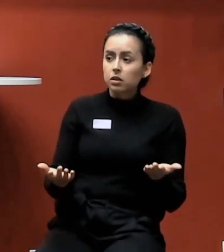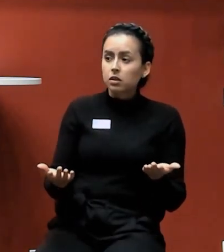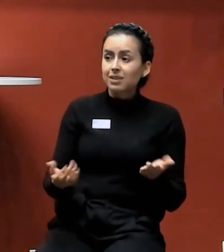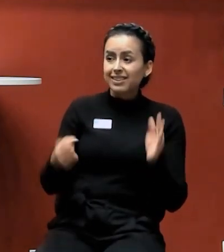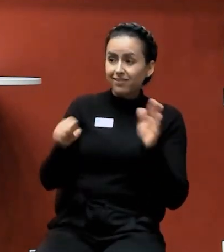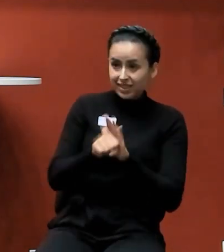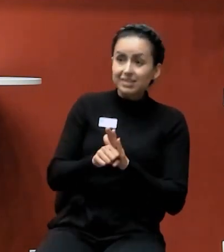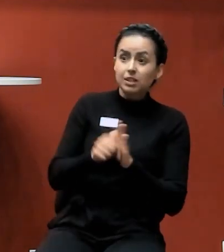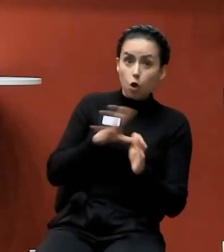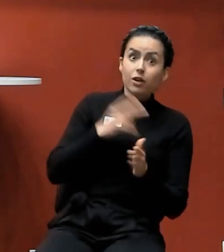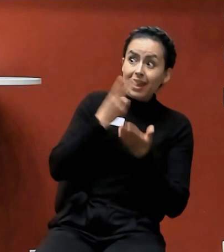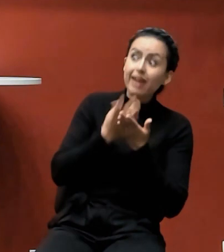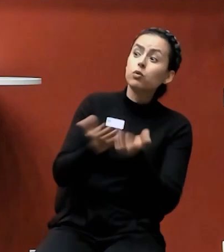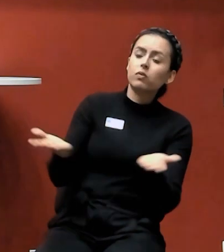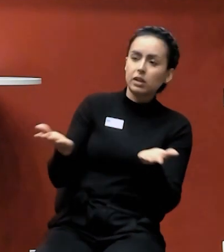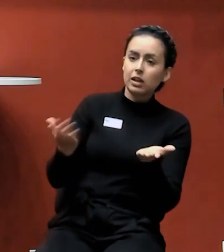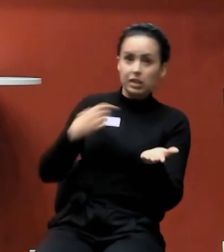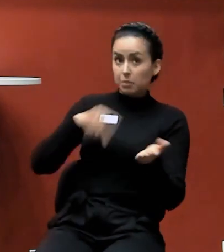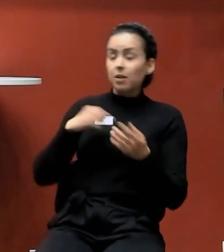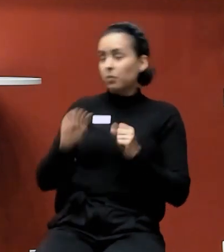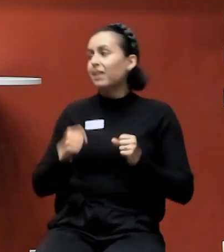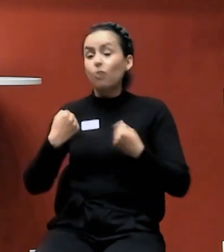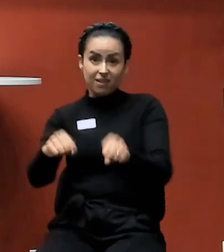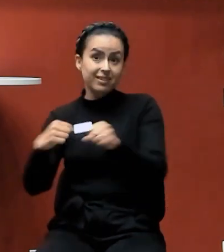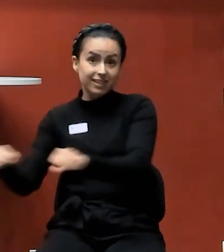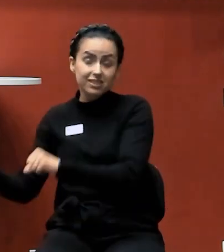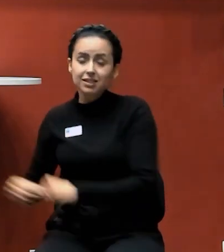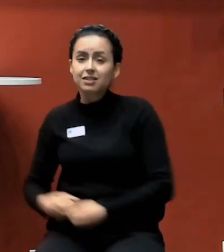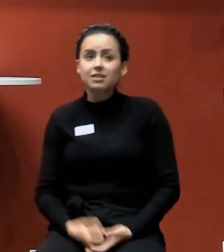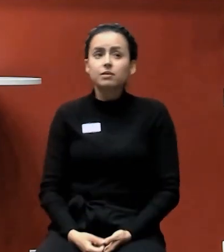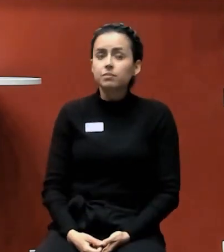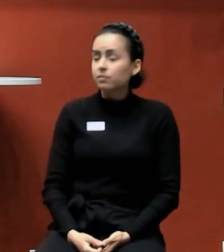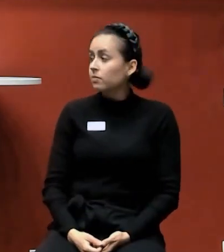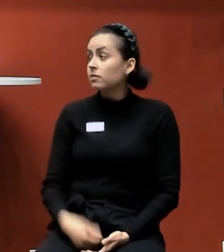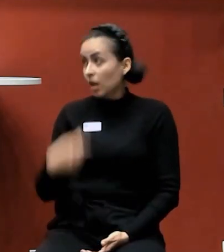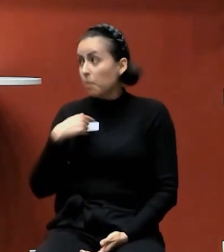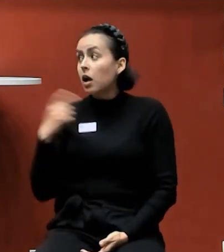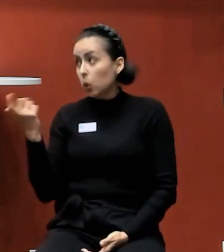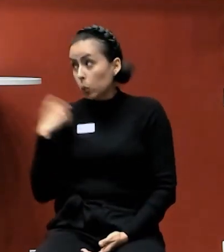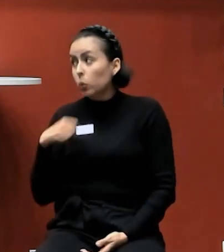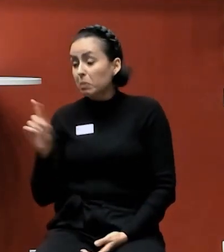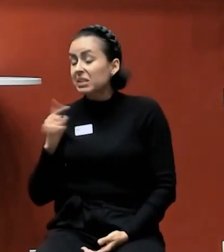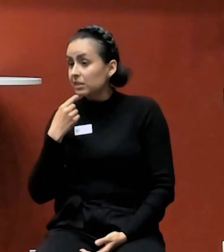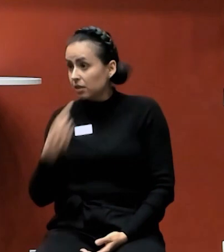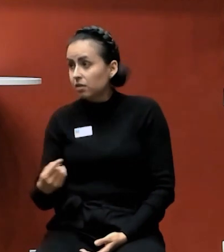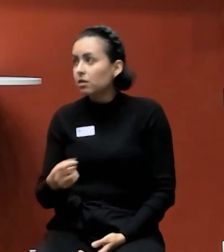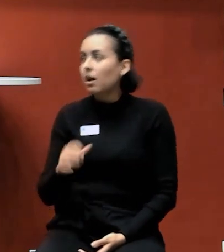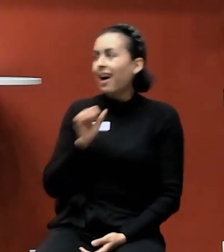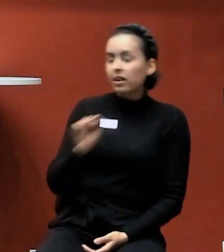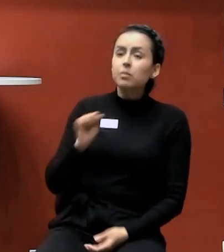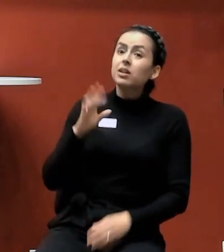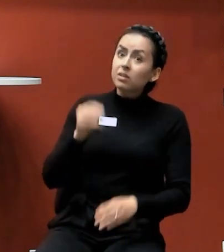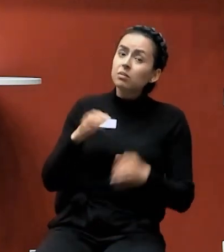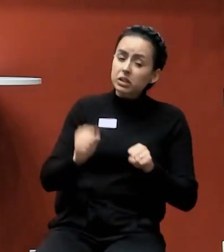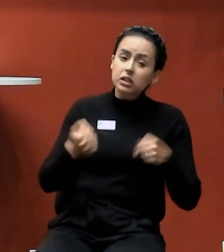there. So we just have to be active. Yeah, yeah. So I hear you, you say. You have to be active, yeah. and in